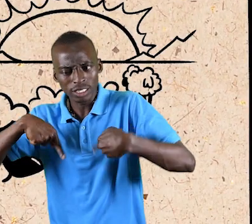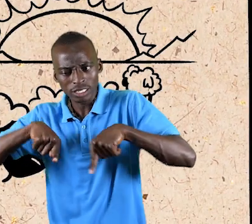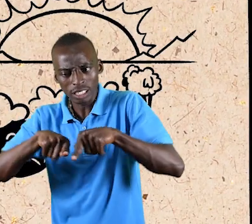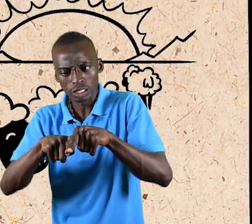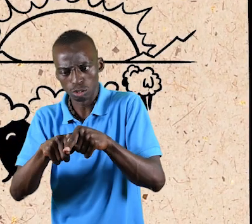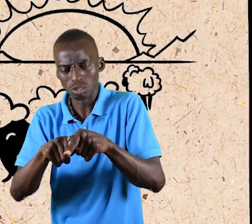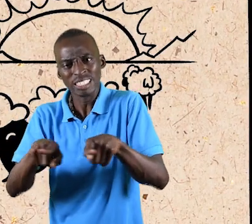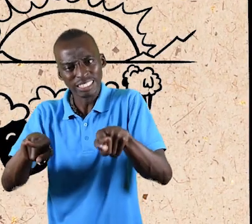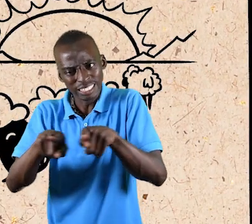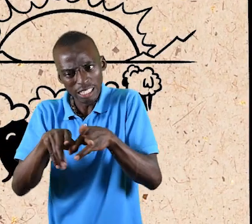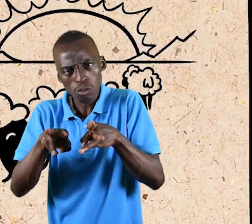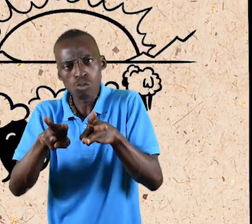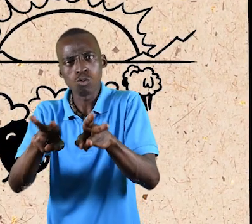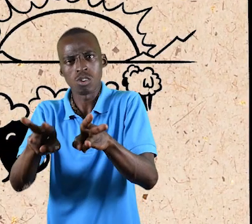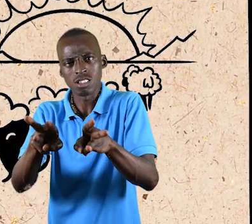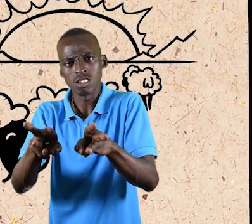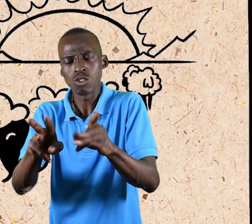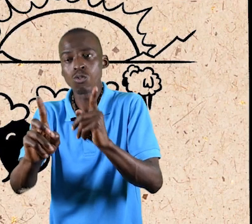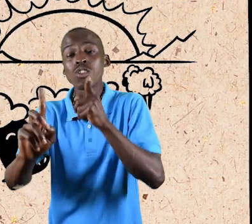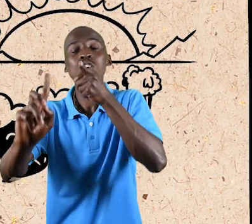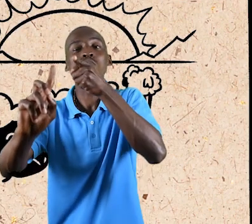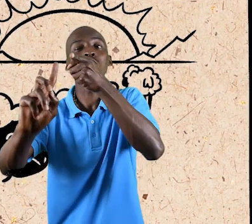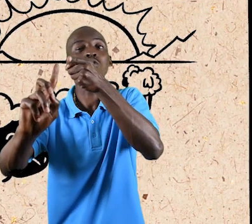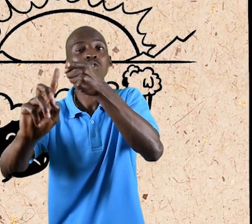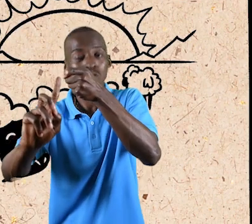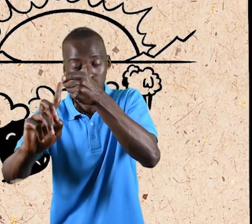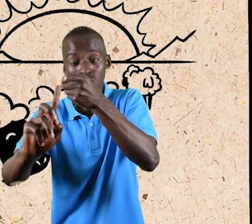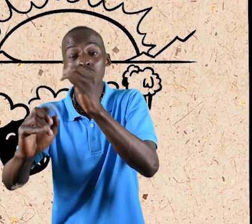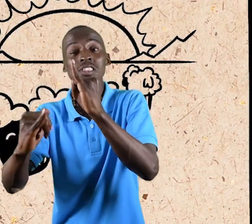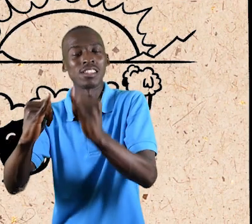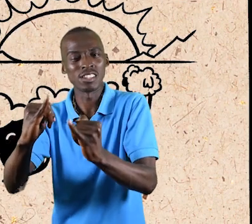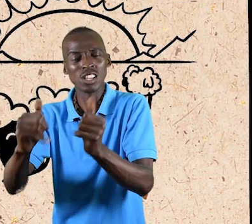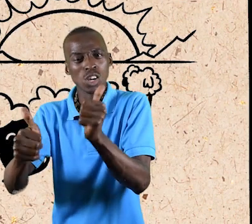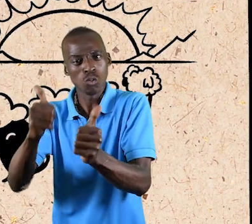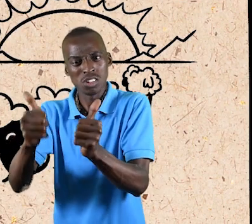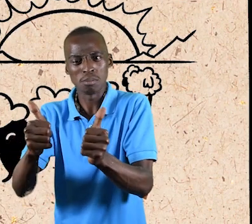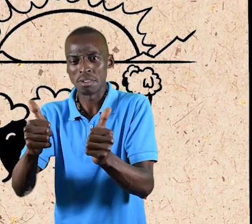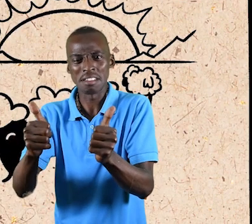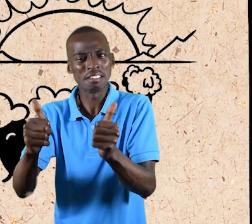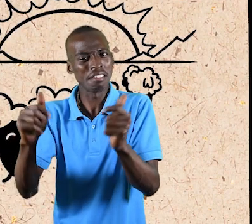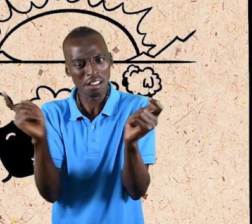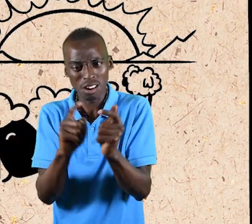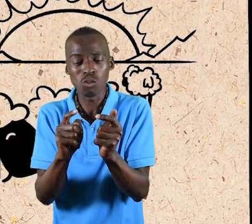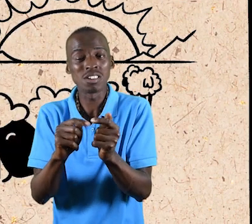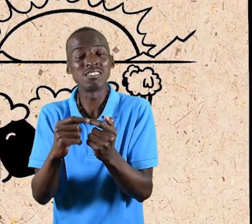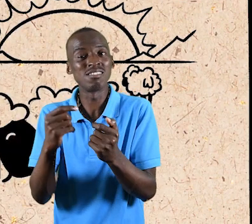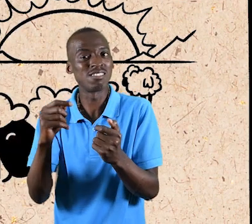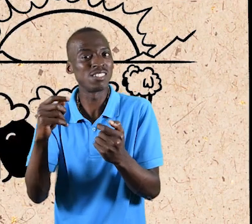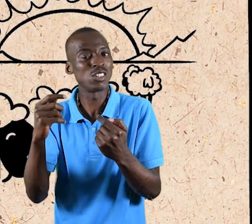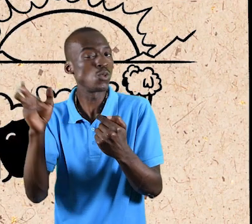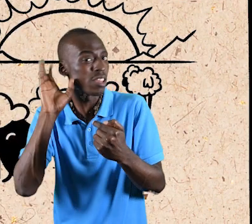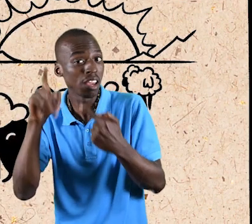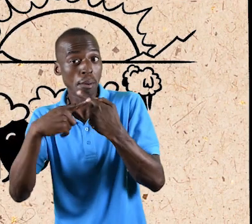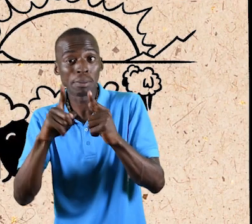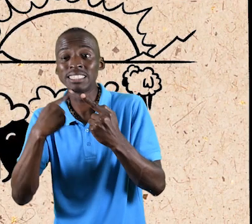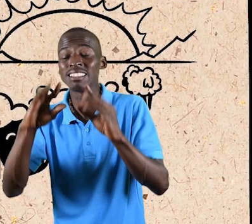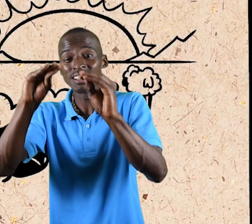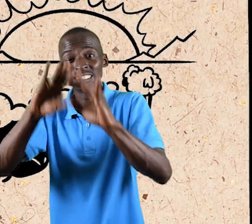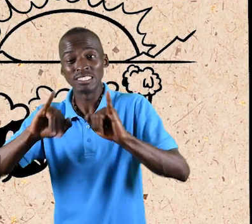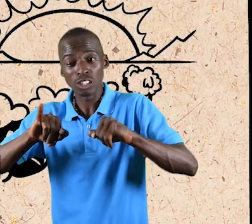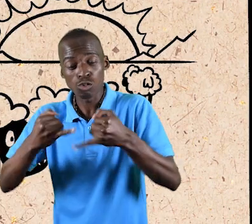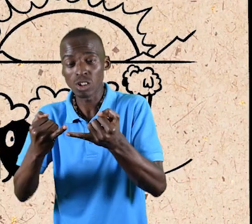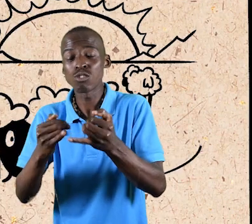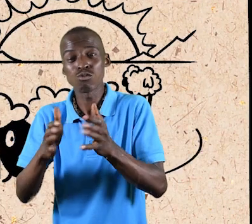shepherd's staff with a goad, a pointy end, which might hurt when it pokes you, but he says the teacher is trying to